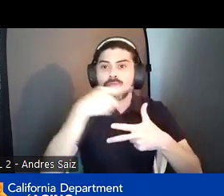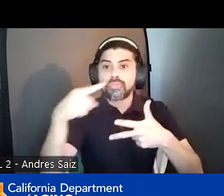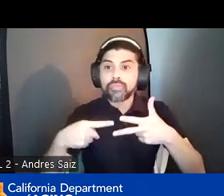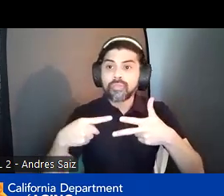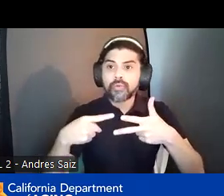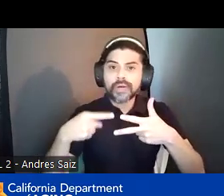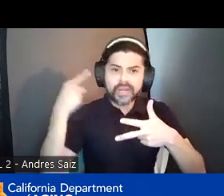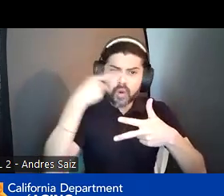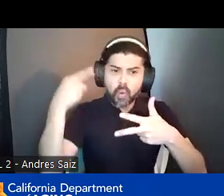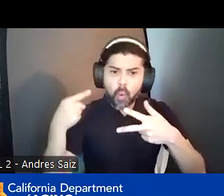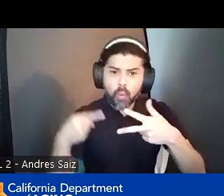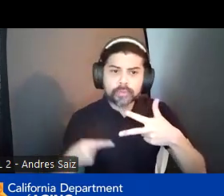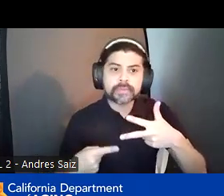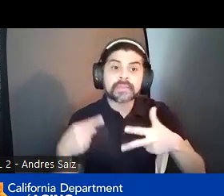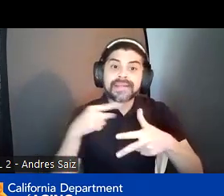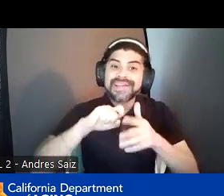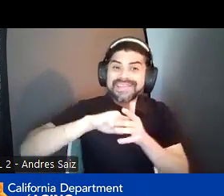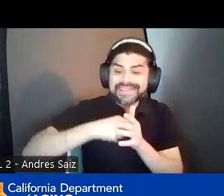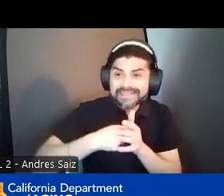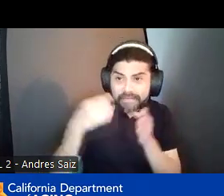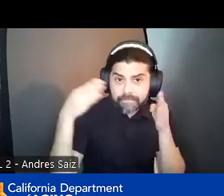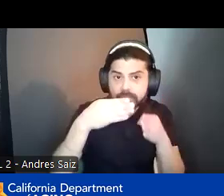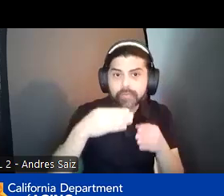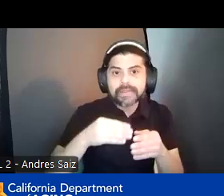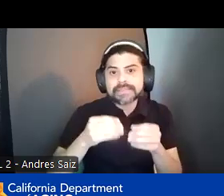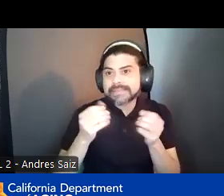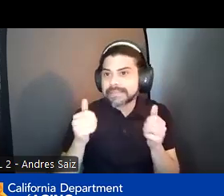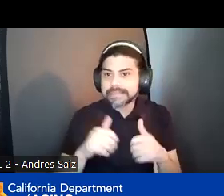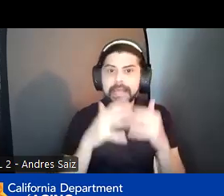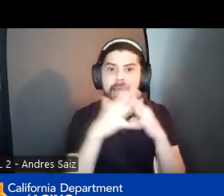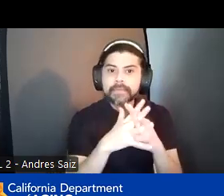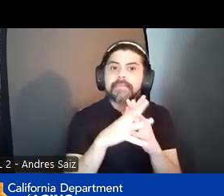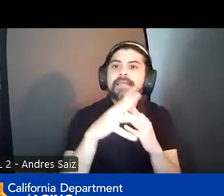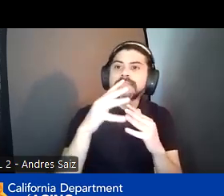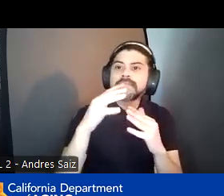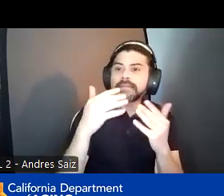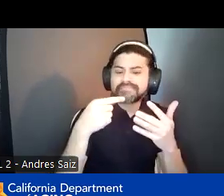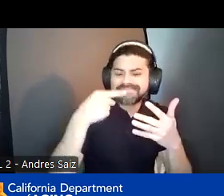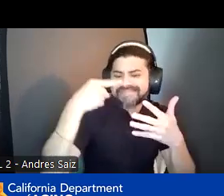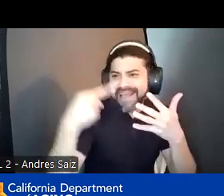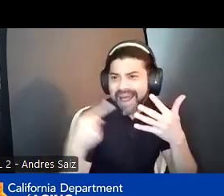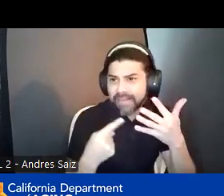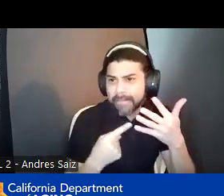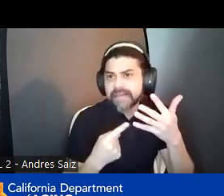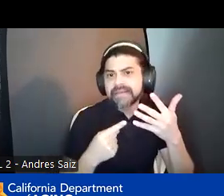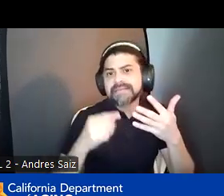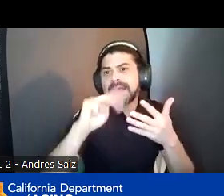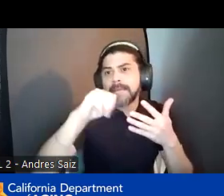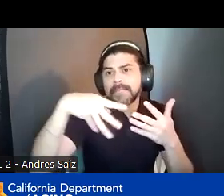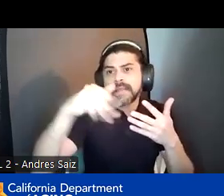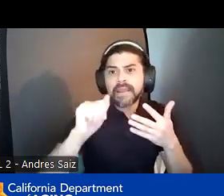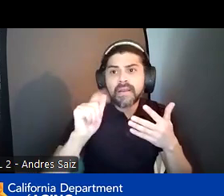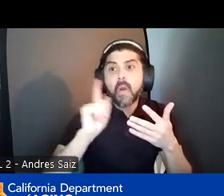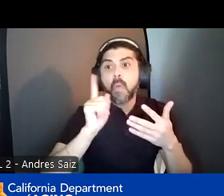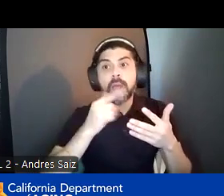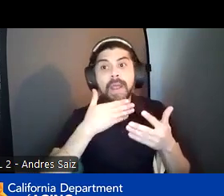a key focus is on the implementation elements and gaining a clear understanding of what's working well and where improvements are needed. Miranda is going to